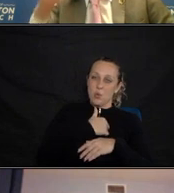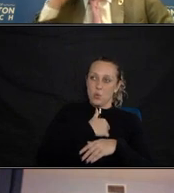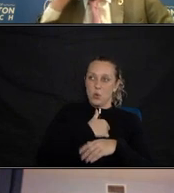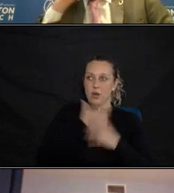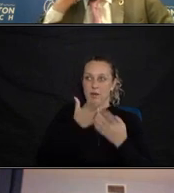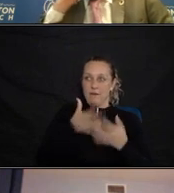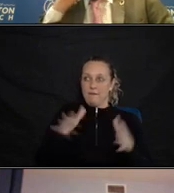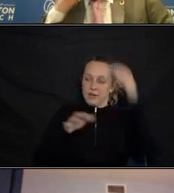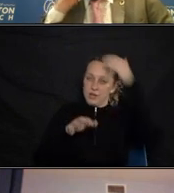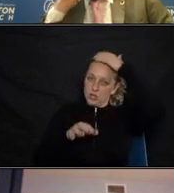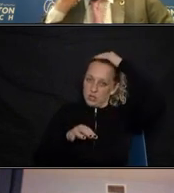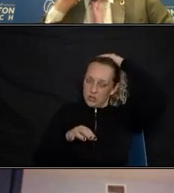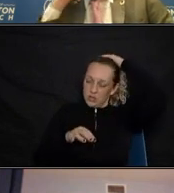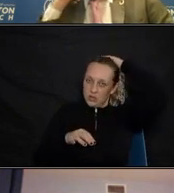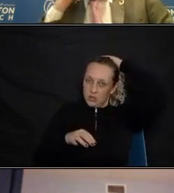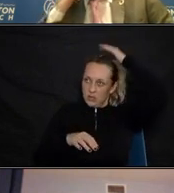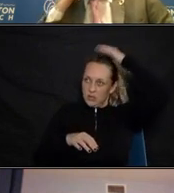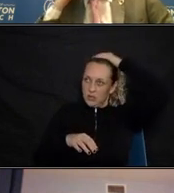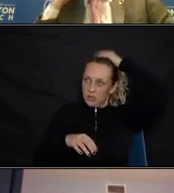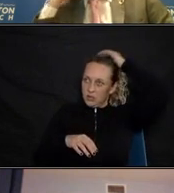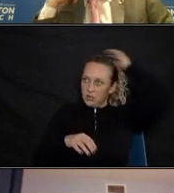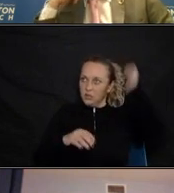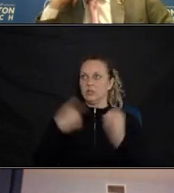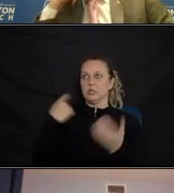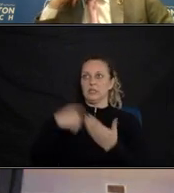finish discussing this item, I would like to